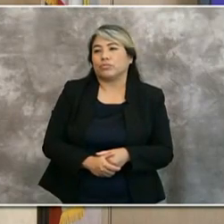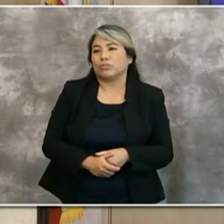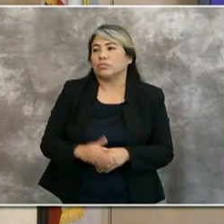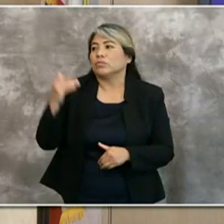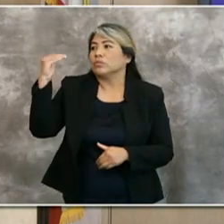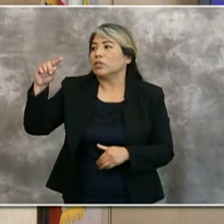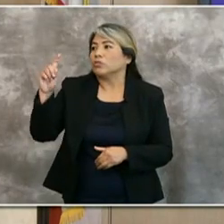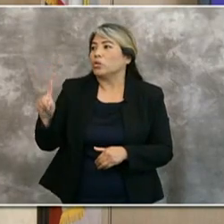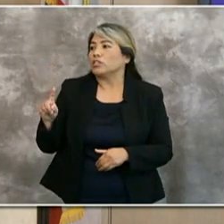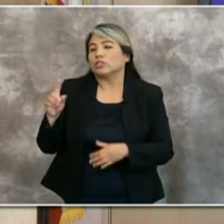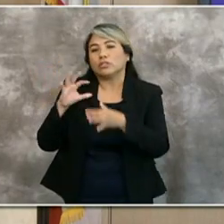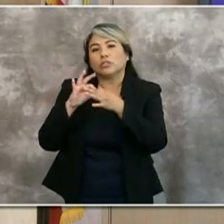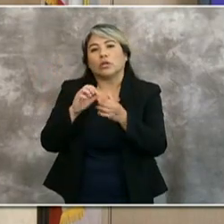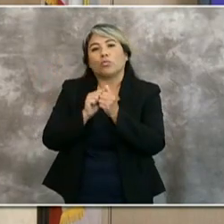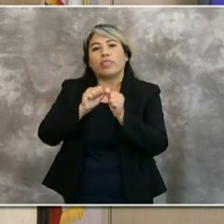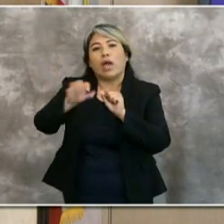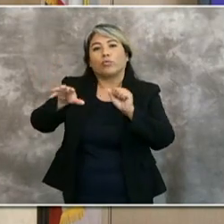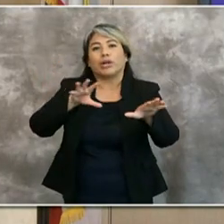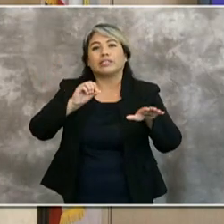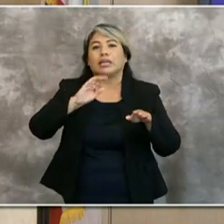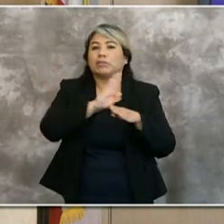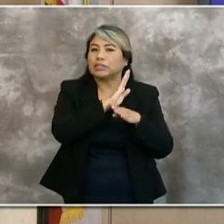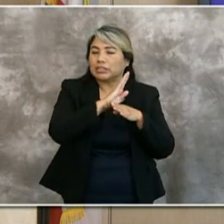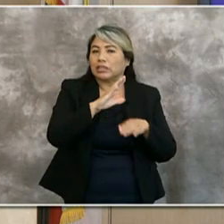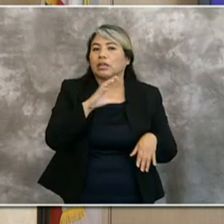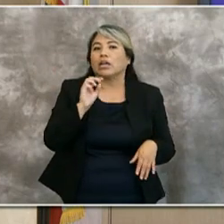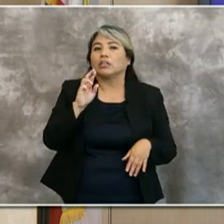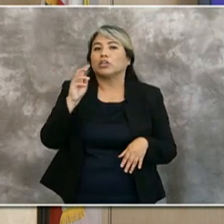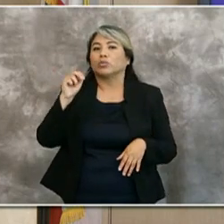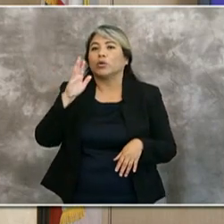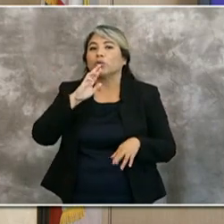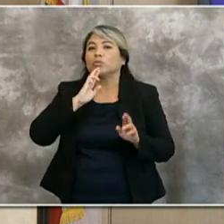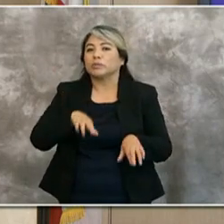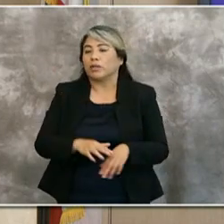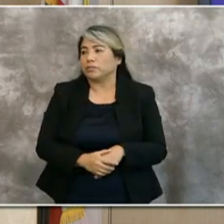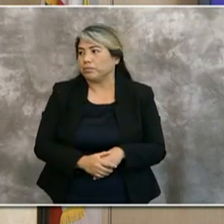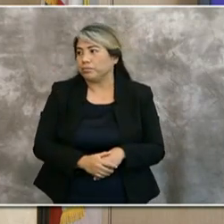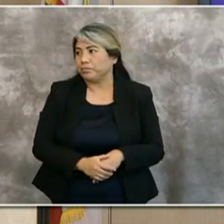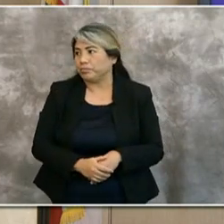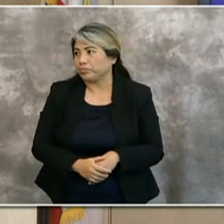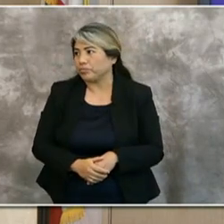This next question deals with outbreaks in businesses, and Dr. Wooten will respond.